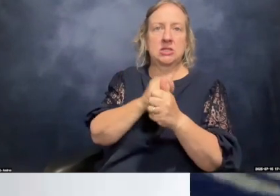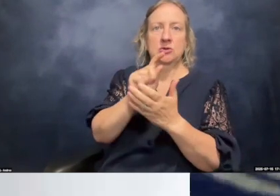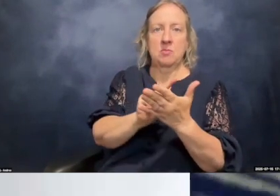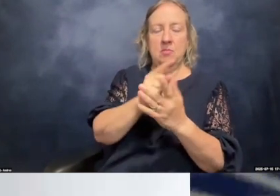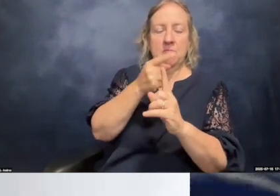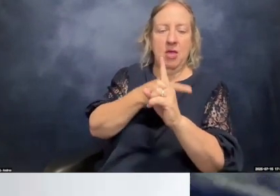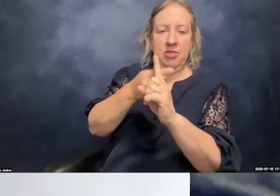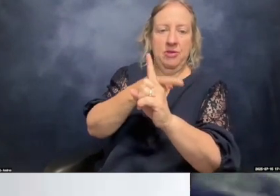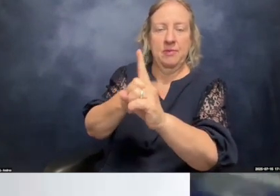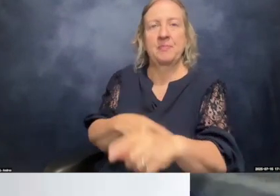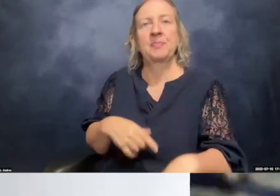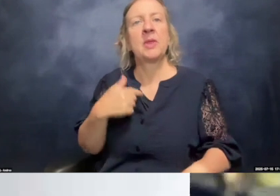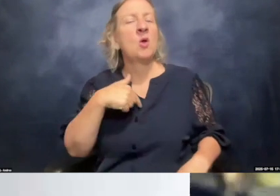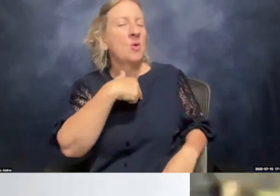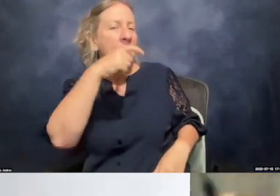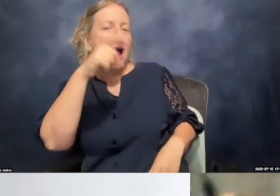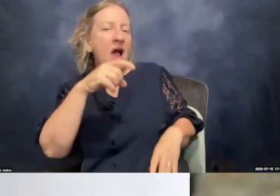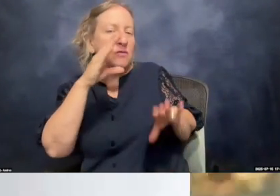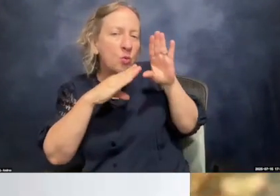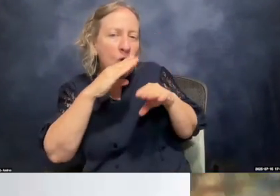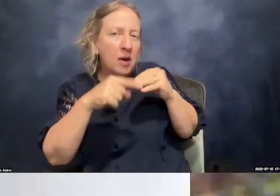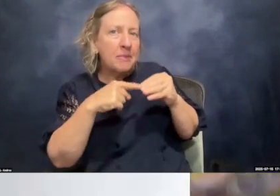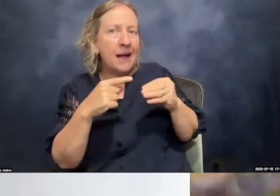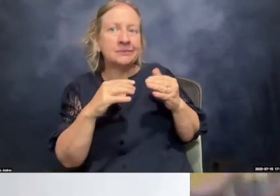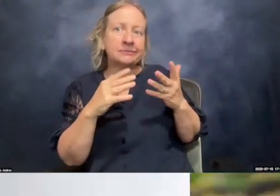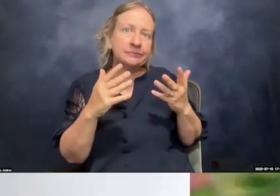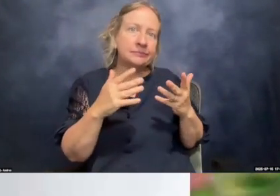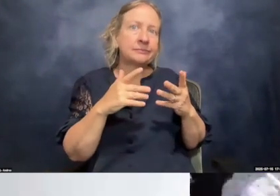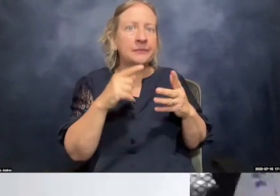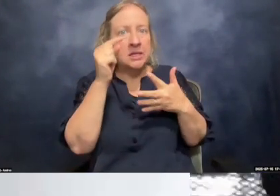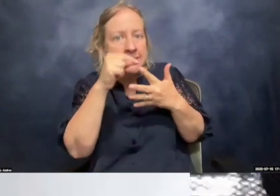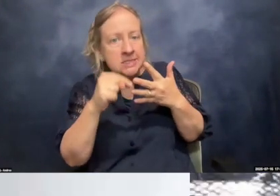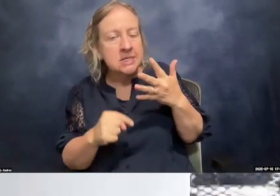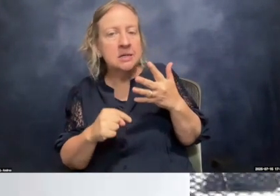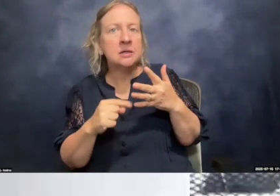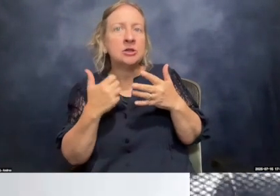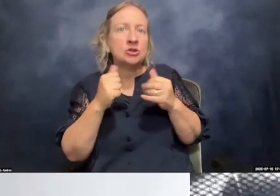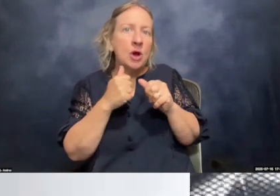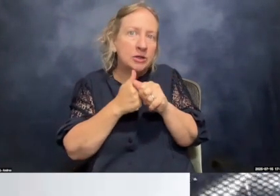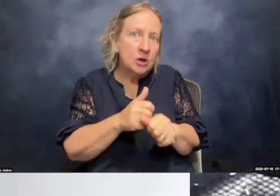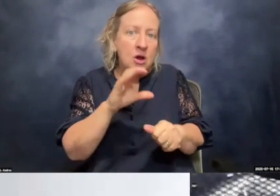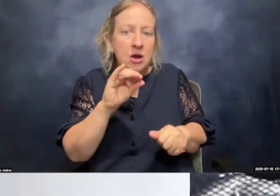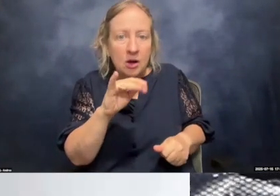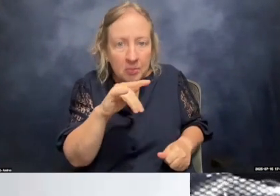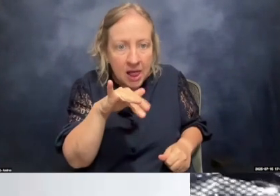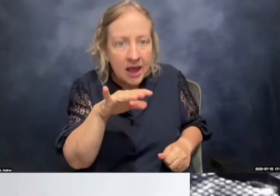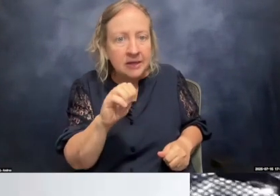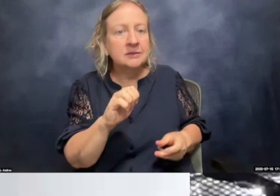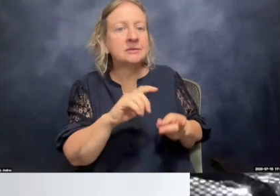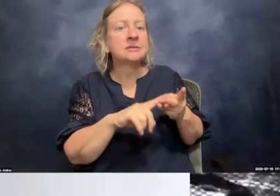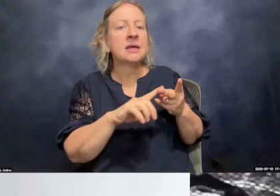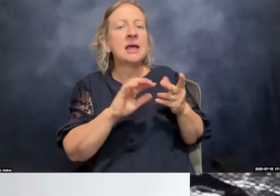the intricacies of compliance and the intricacies of just how to go